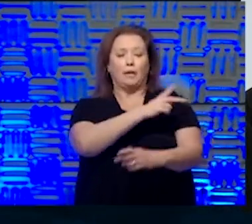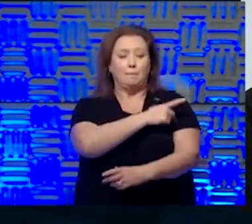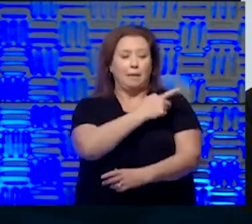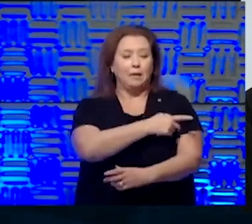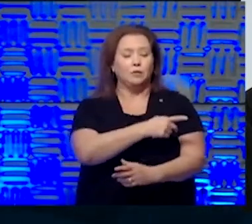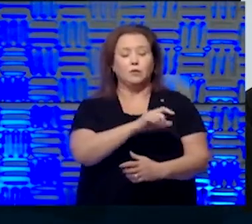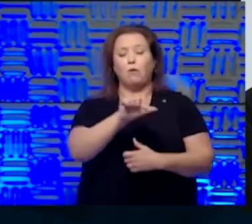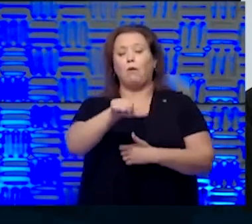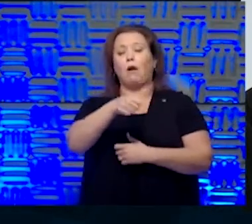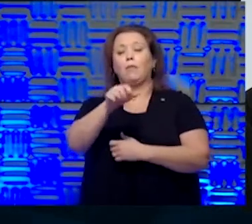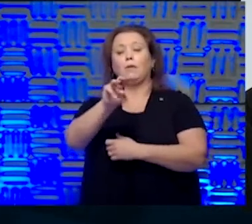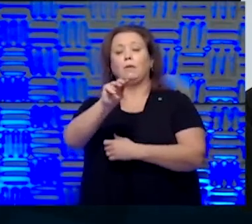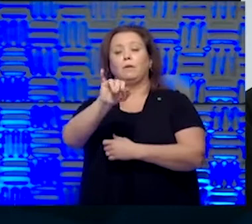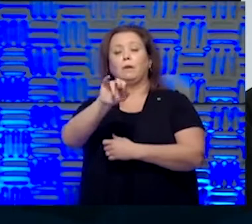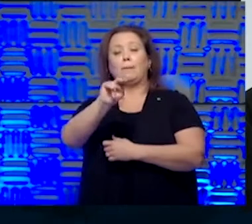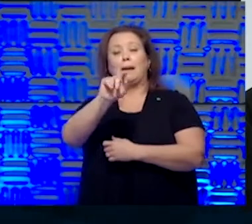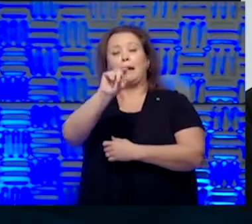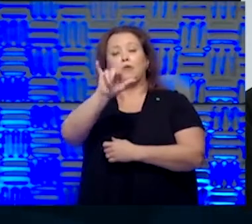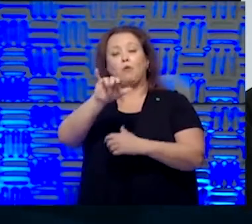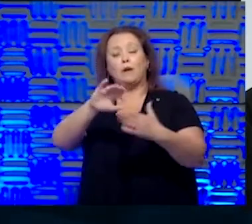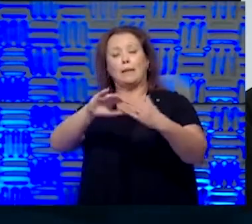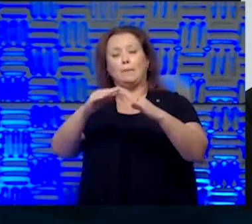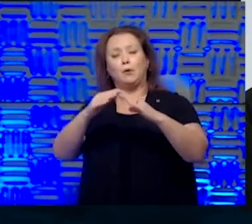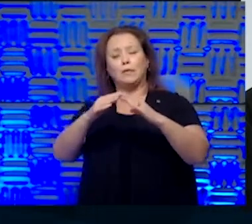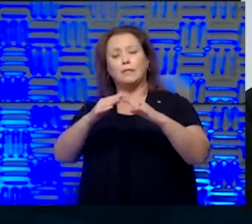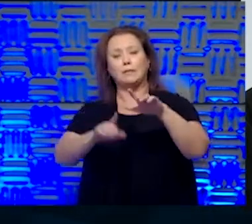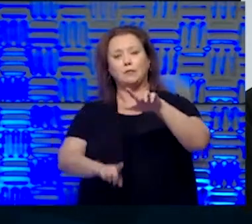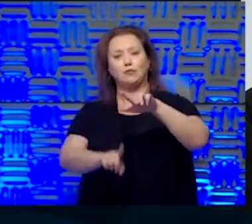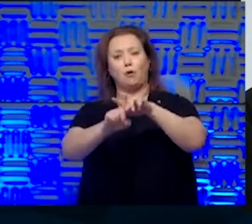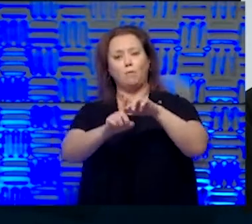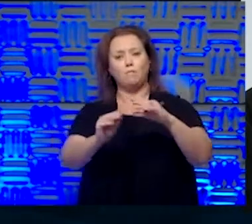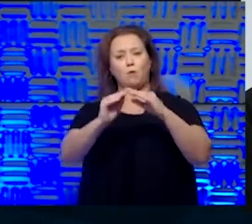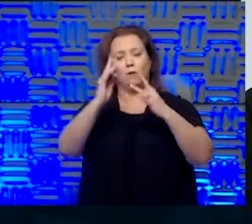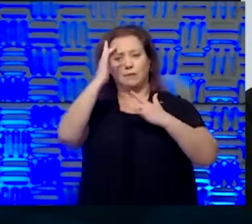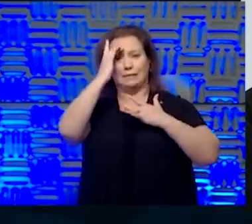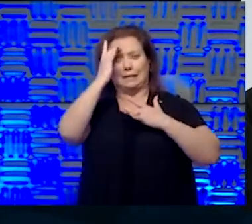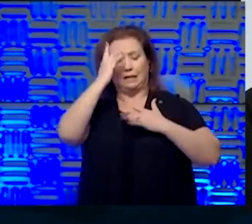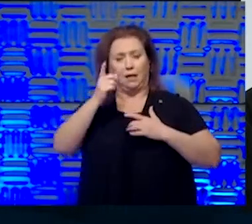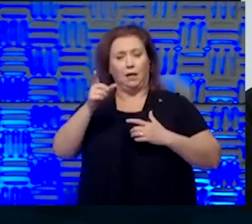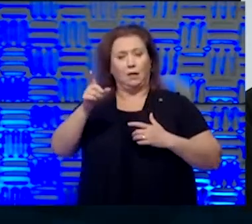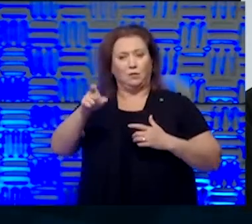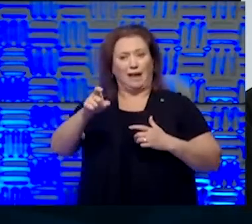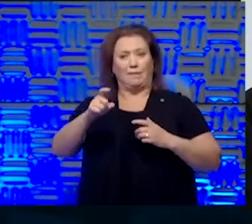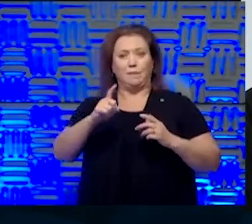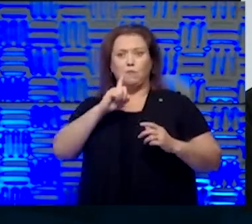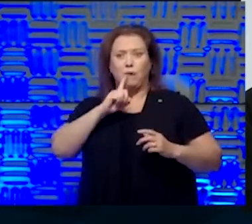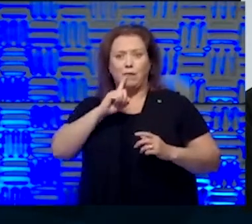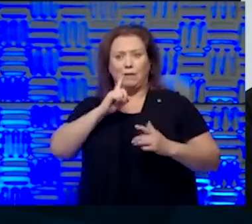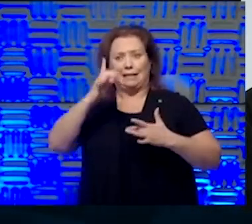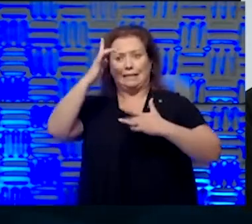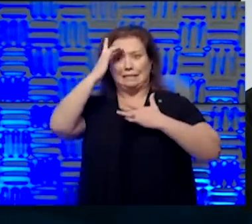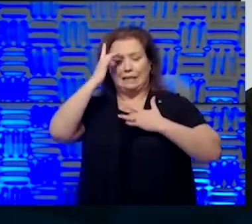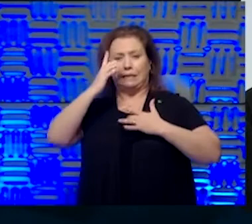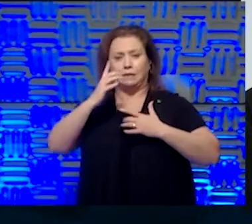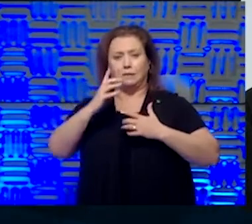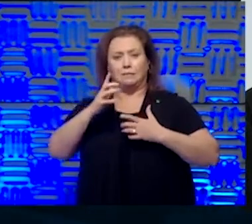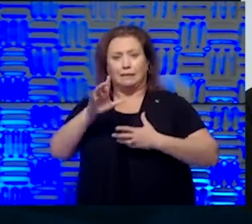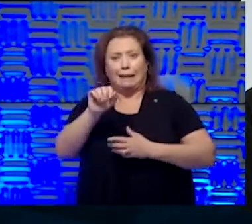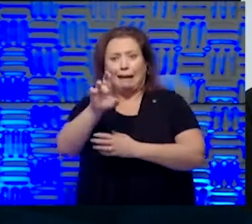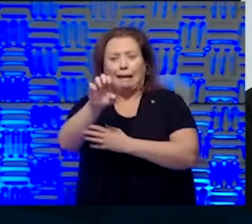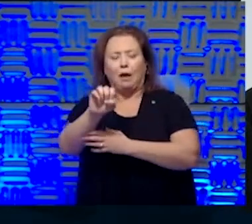of minoritized communities who present sicker. Do they have to present sicker to get care? Do they have to present